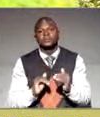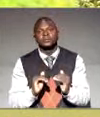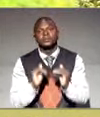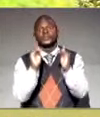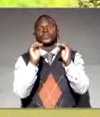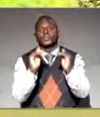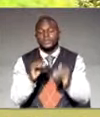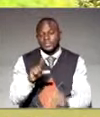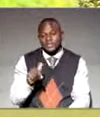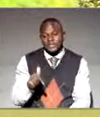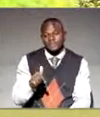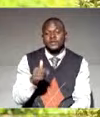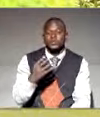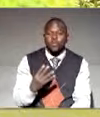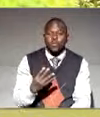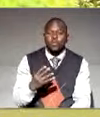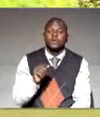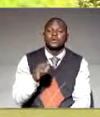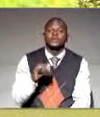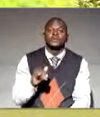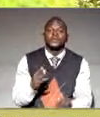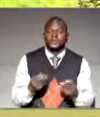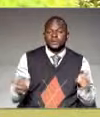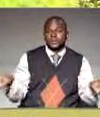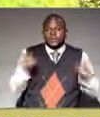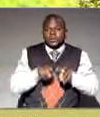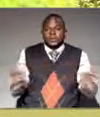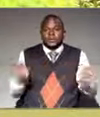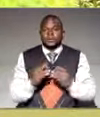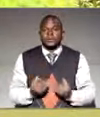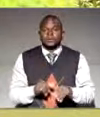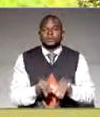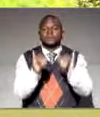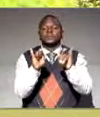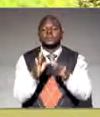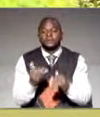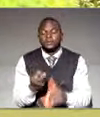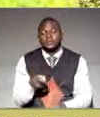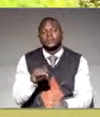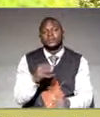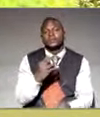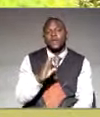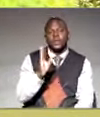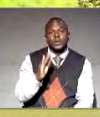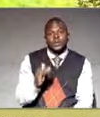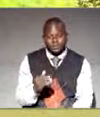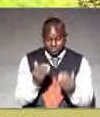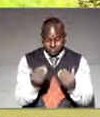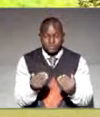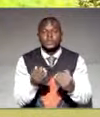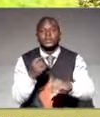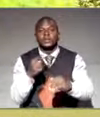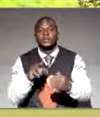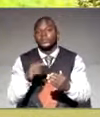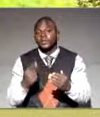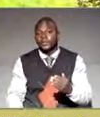about 7.4 billion travelers by the year 2036. This is an increase from 4 billion travelers currently. What this